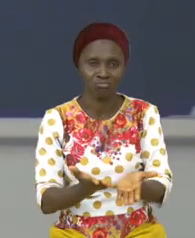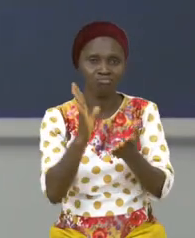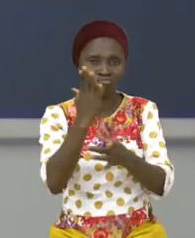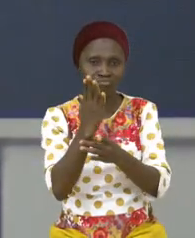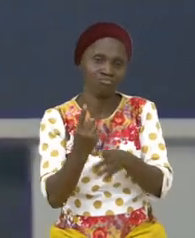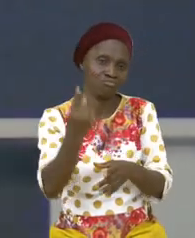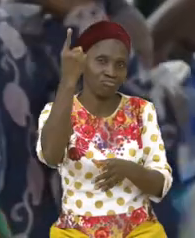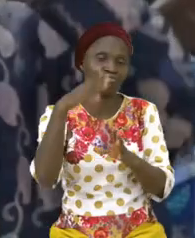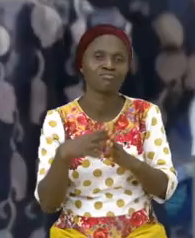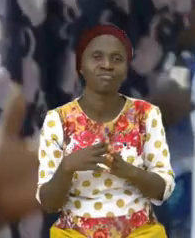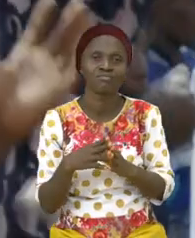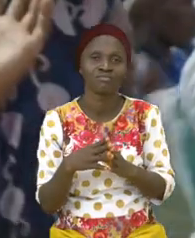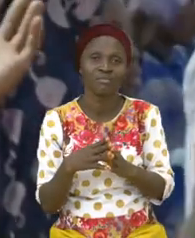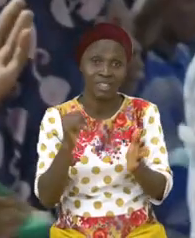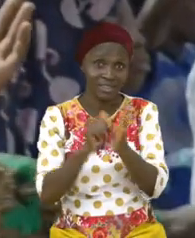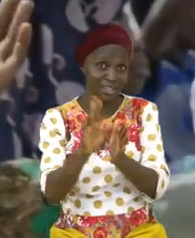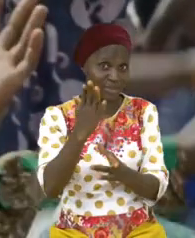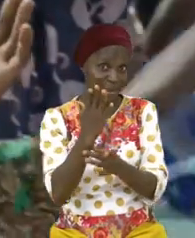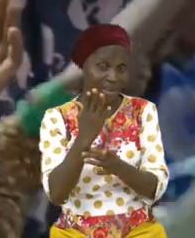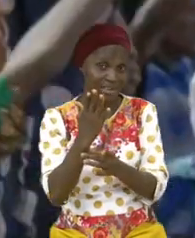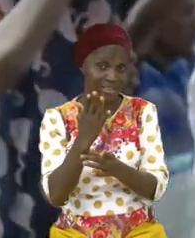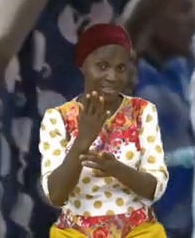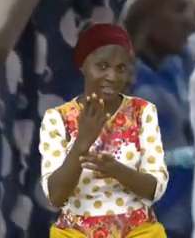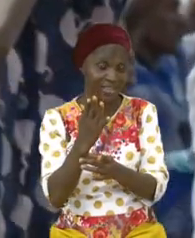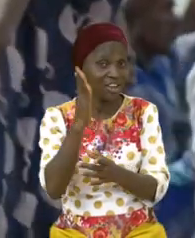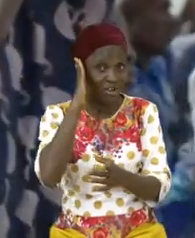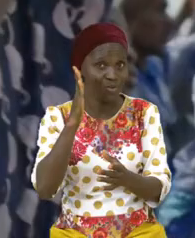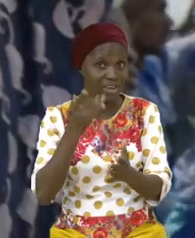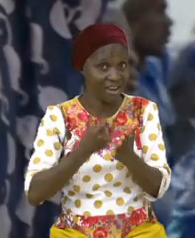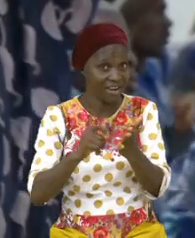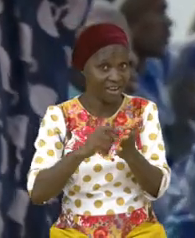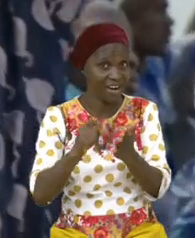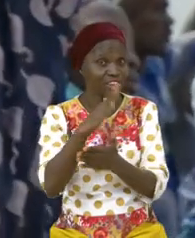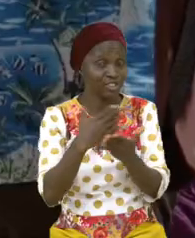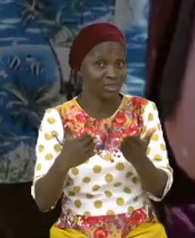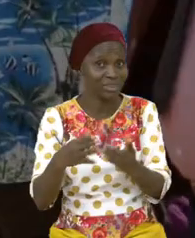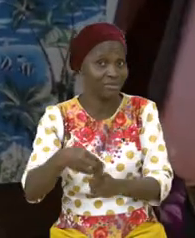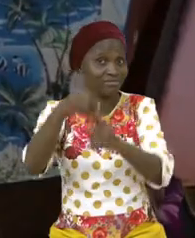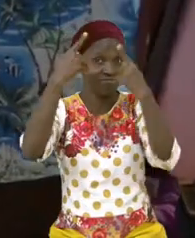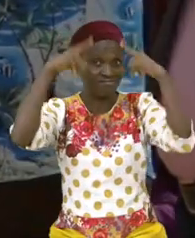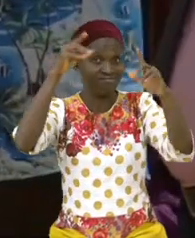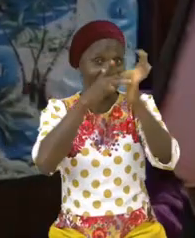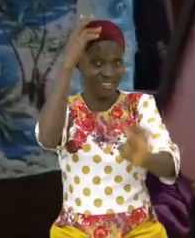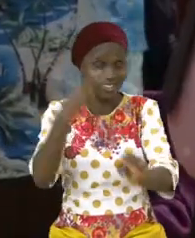hand. That hand will write something successful.